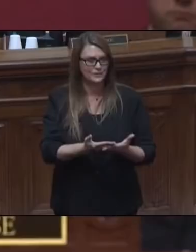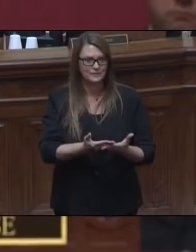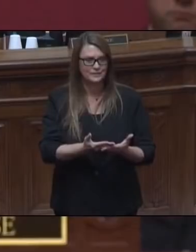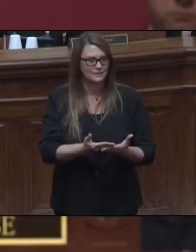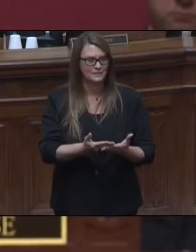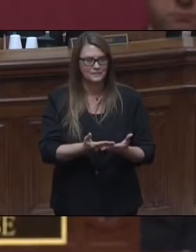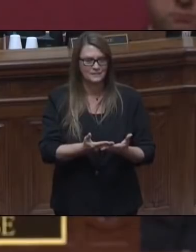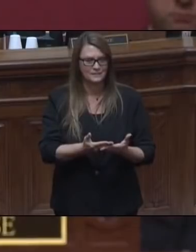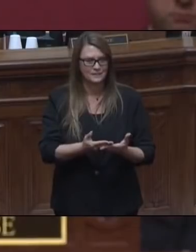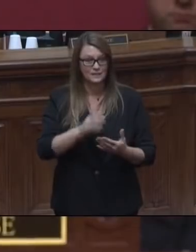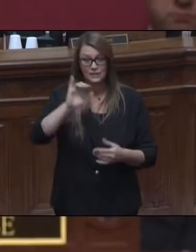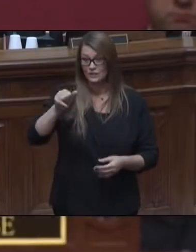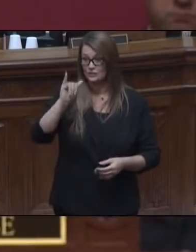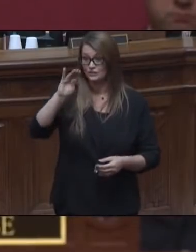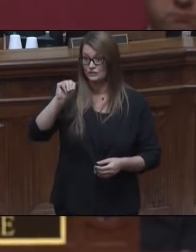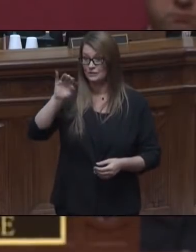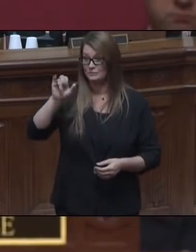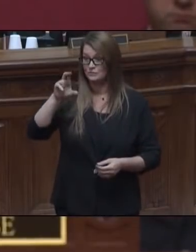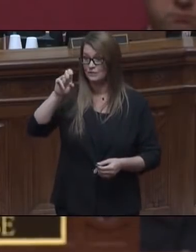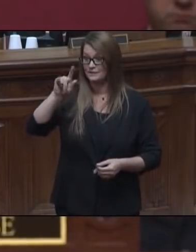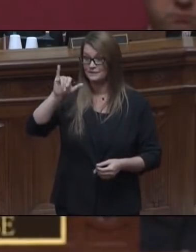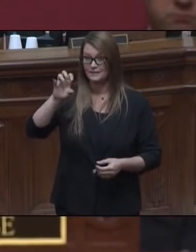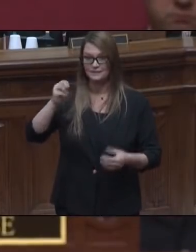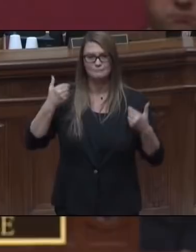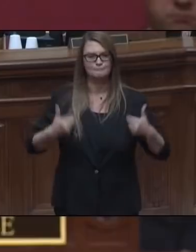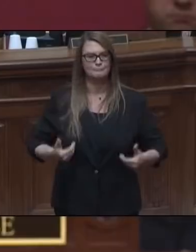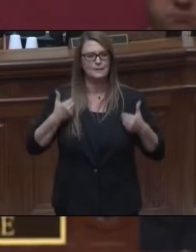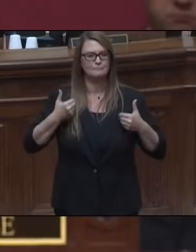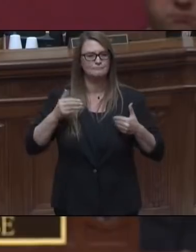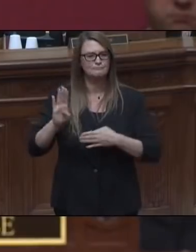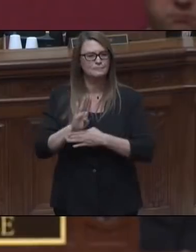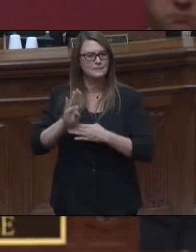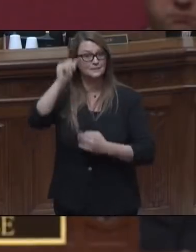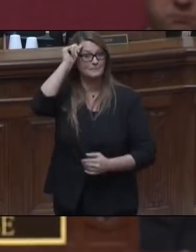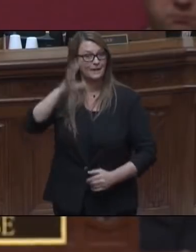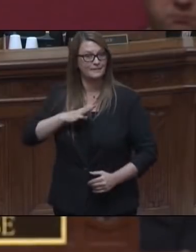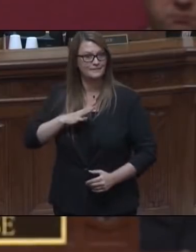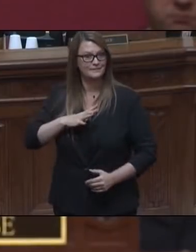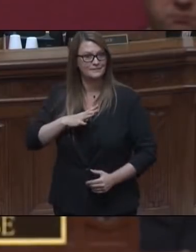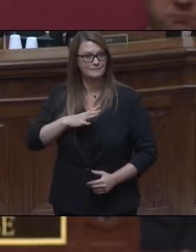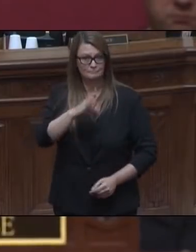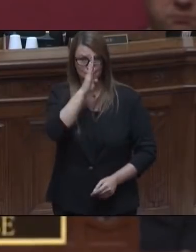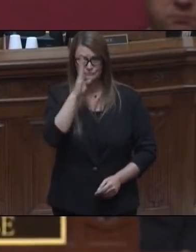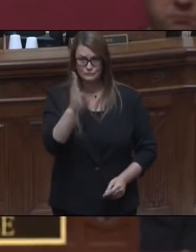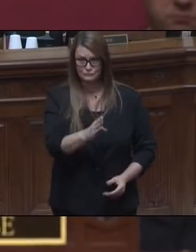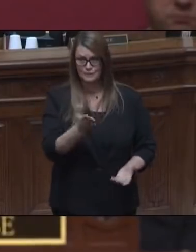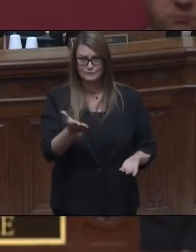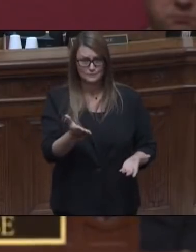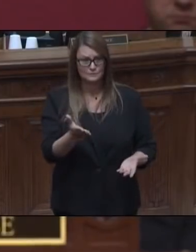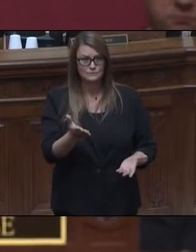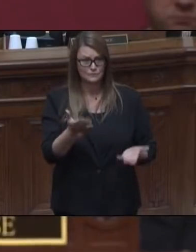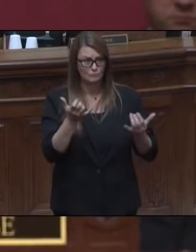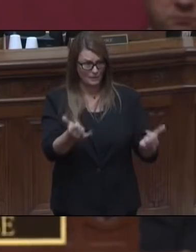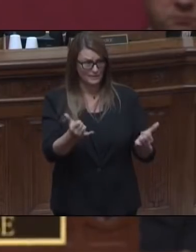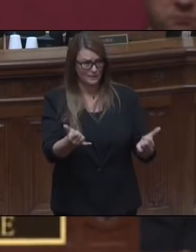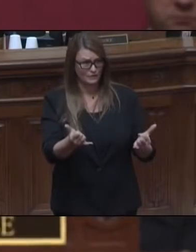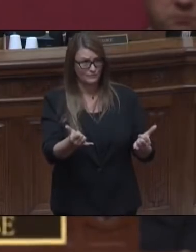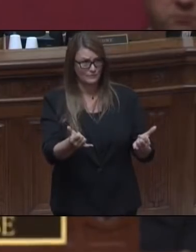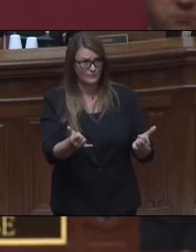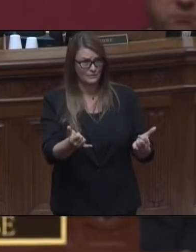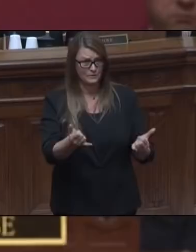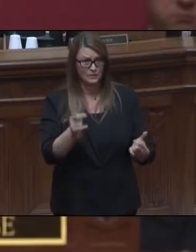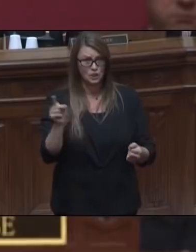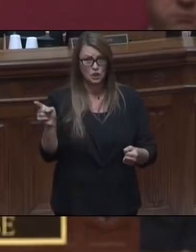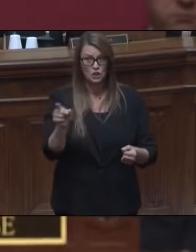telling you? Jim Justice, the business guy, he's telling you just this right now. You